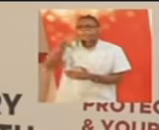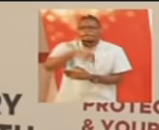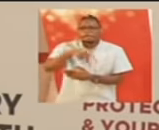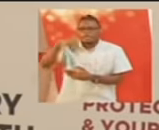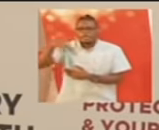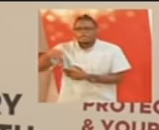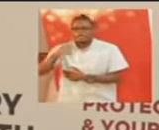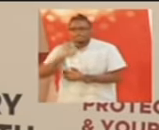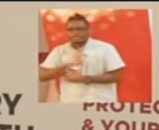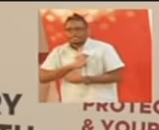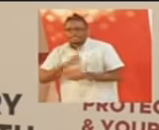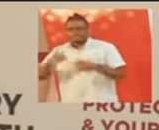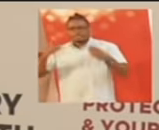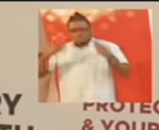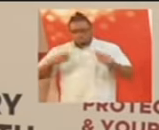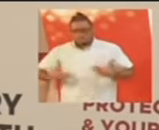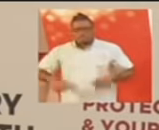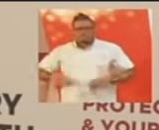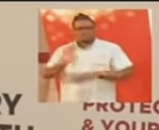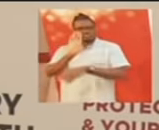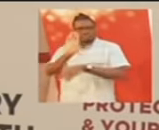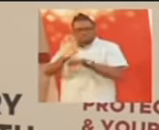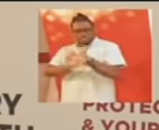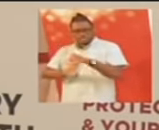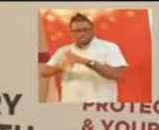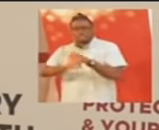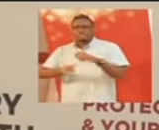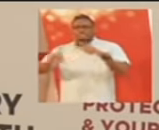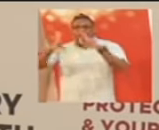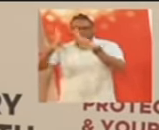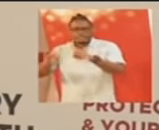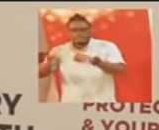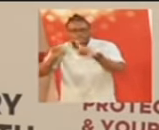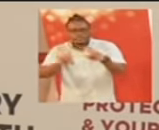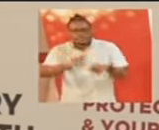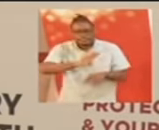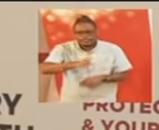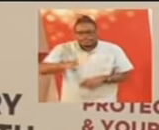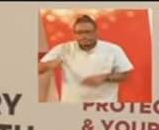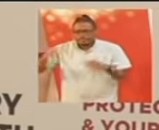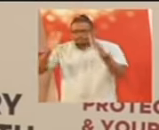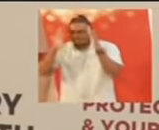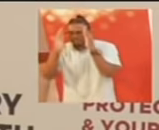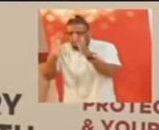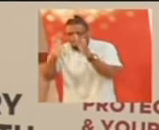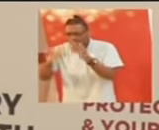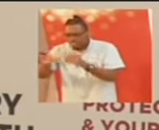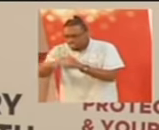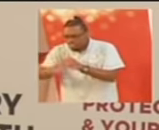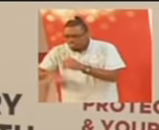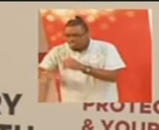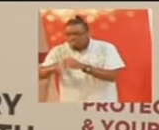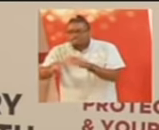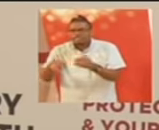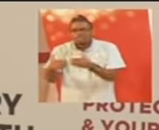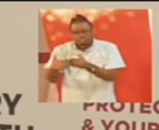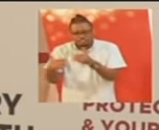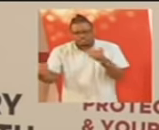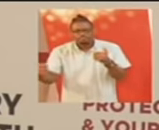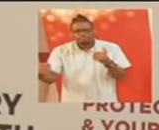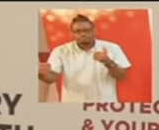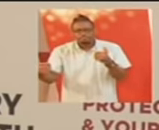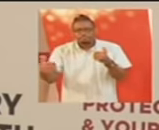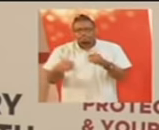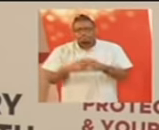laboratory testing equipment, and consumables to this entire system separately. The parallel